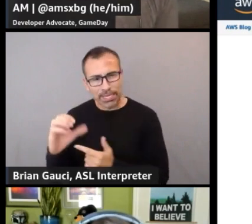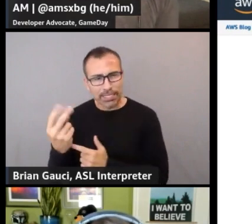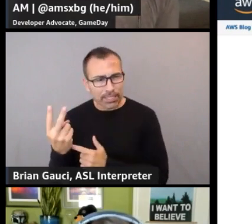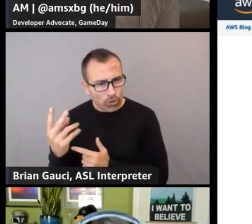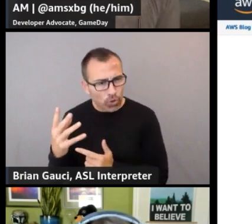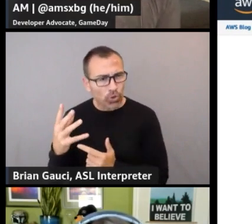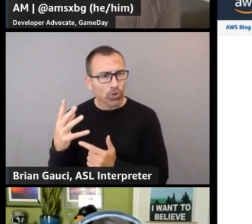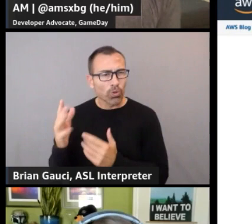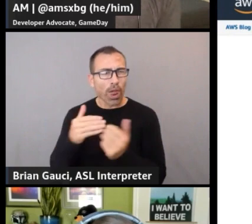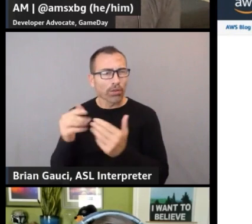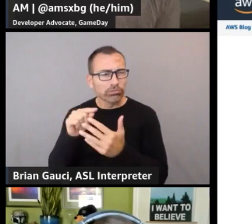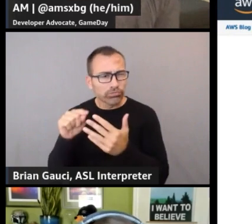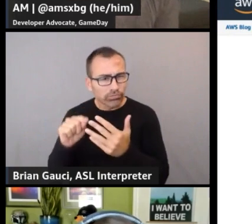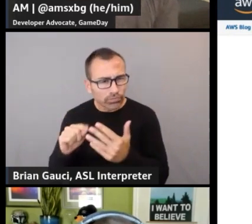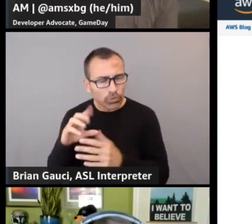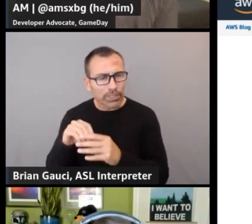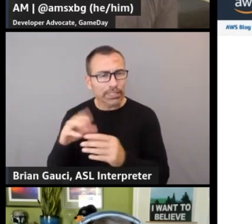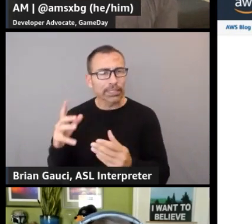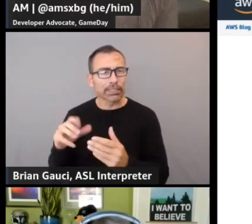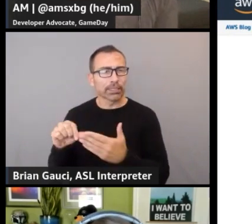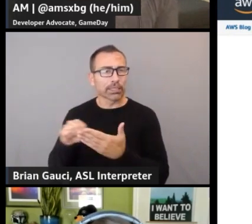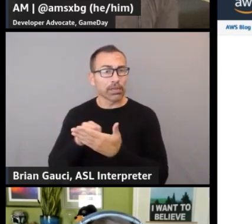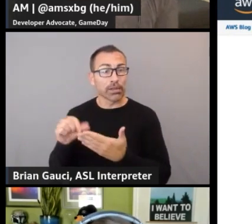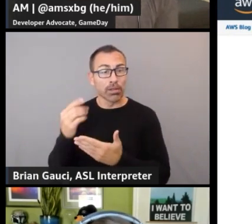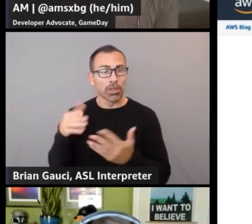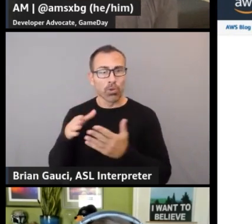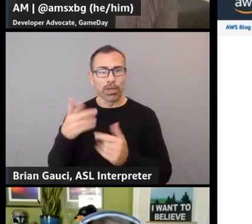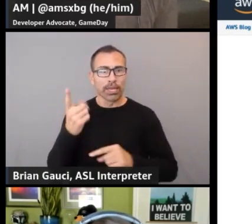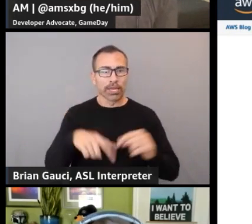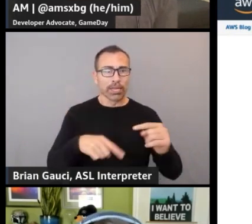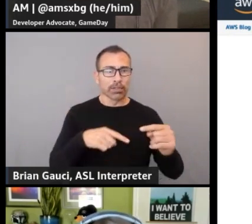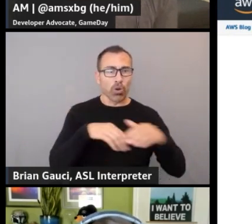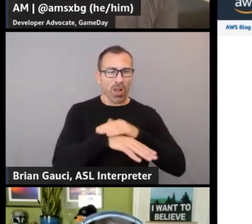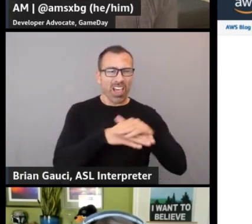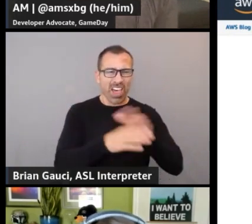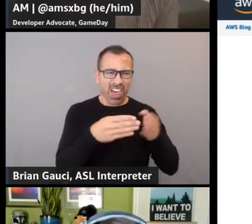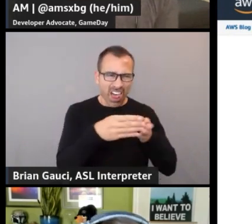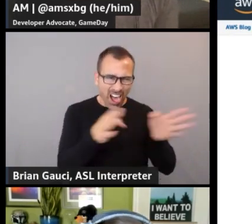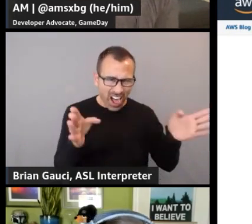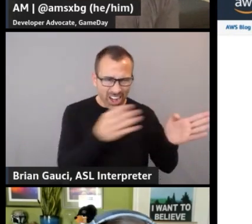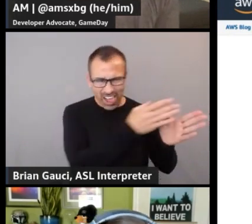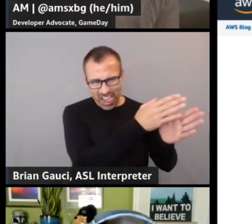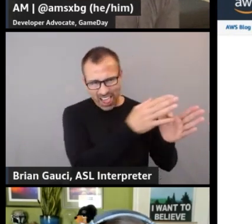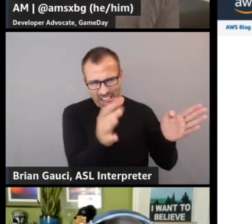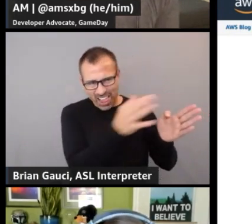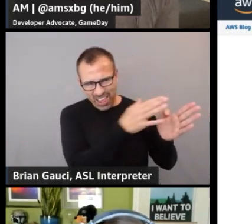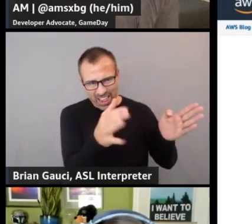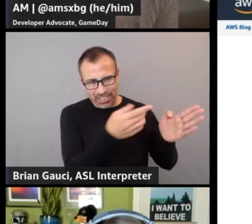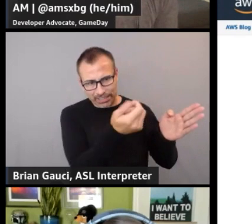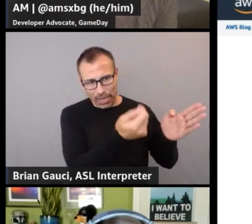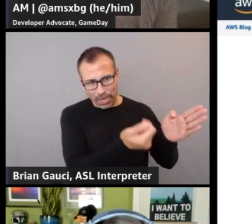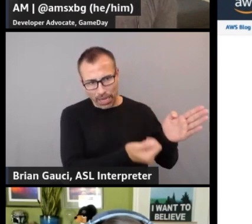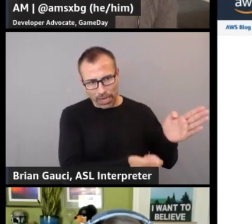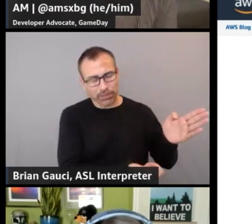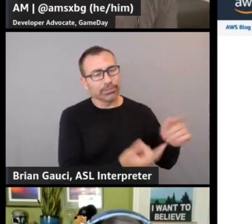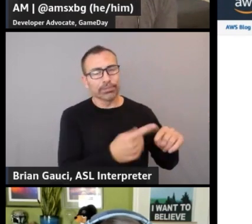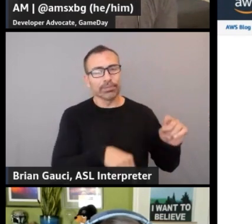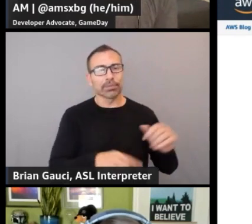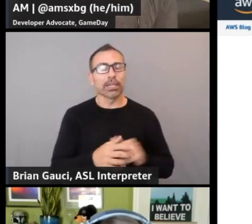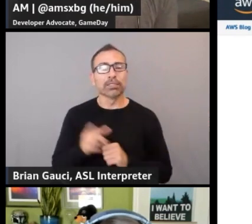account, and that way they won't be able to just delete all my stuff. So that same principle is what we're doing here. We're setting up a bunch